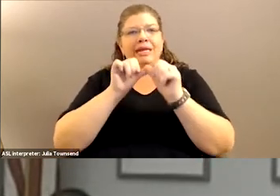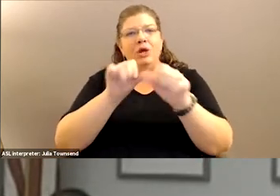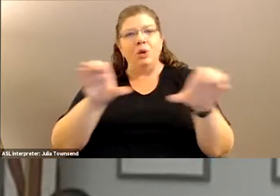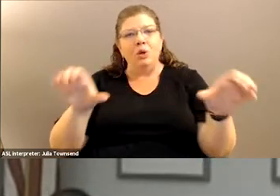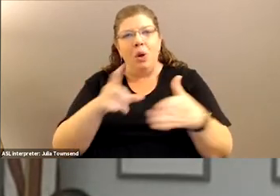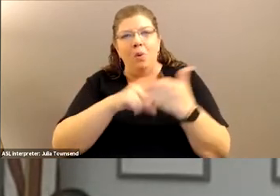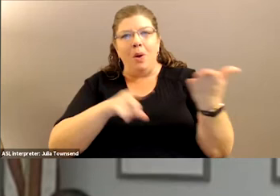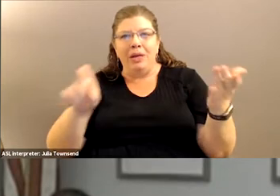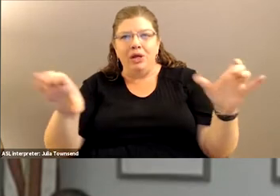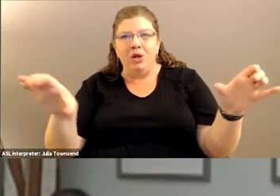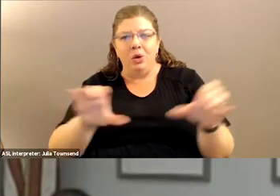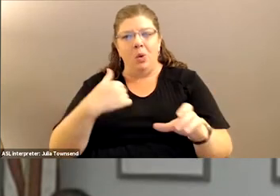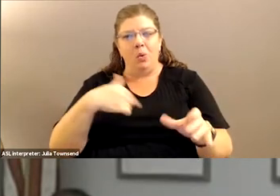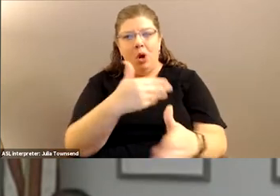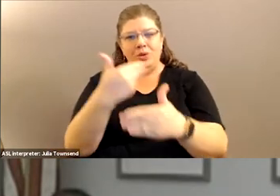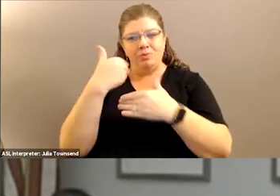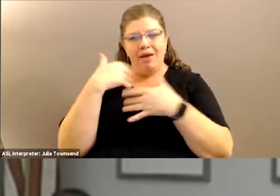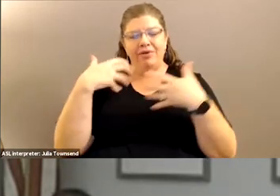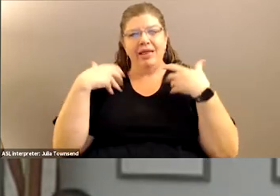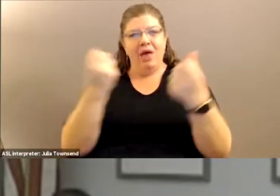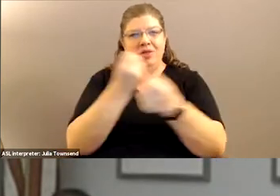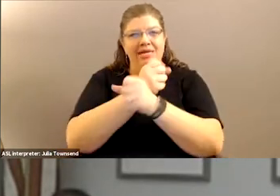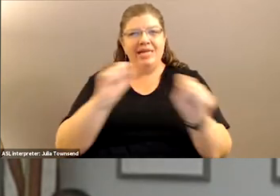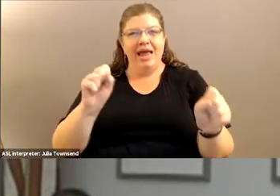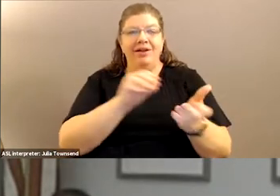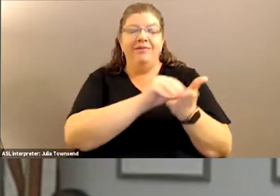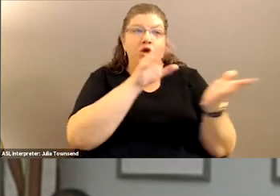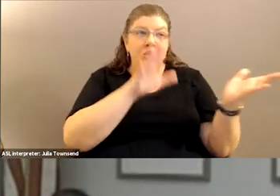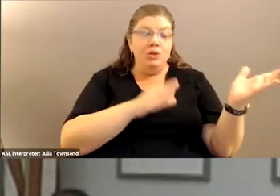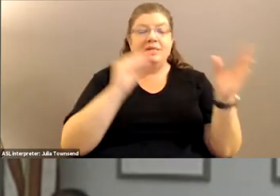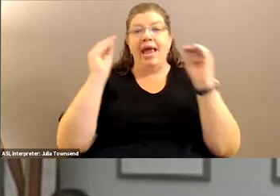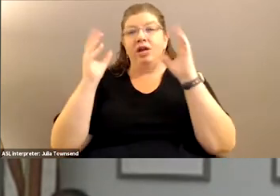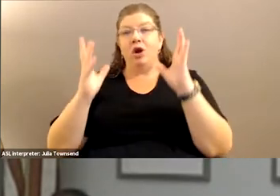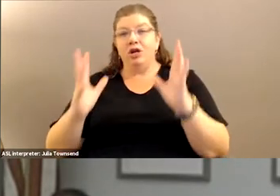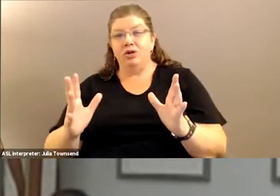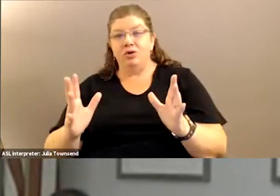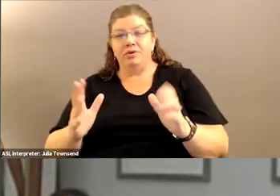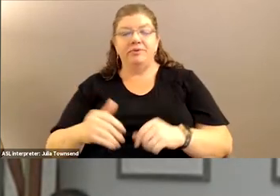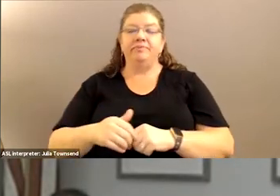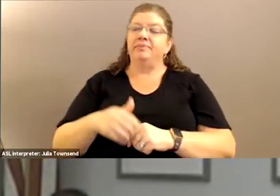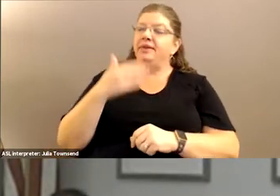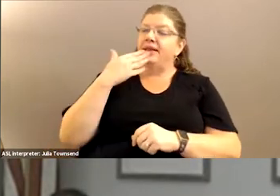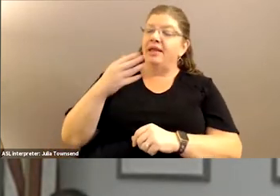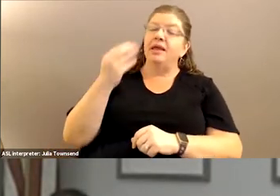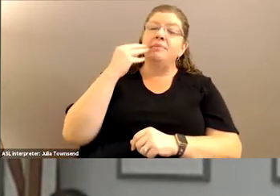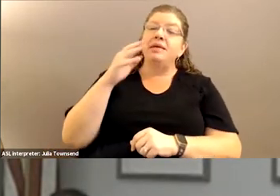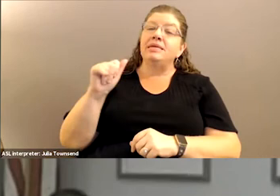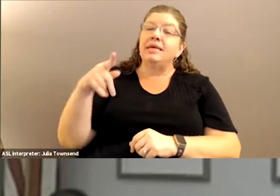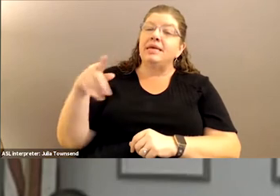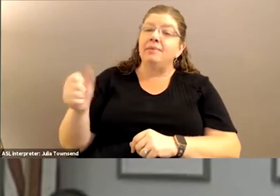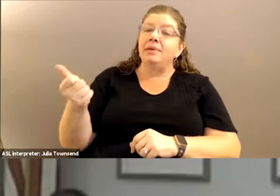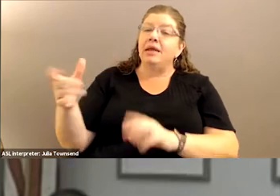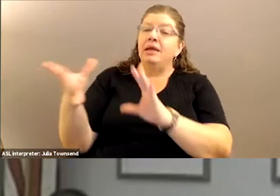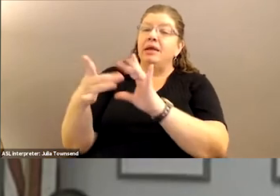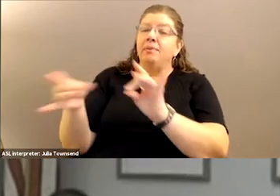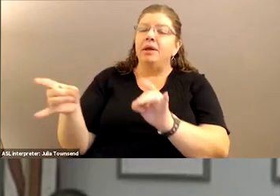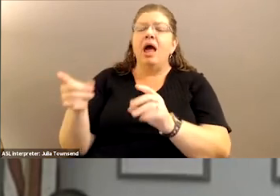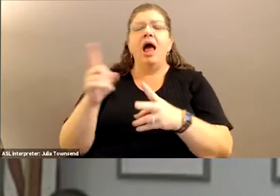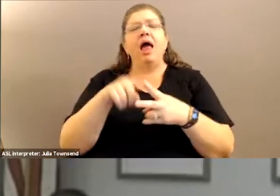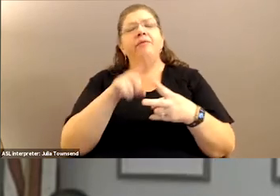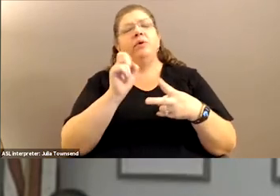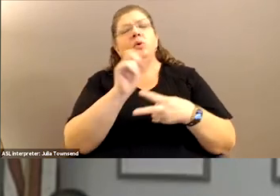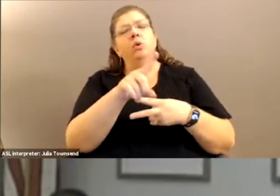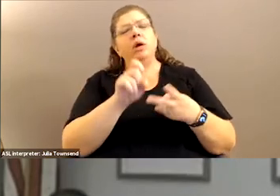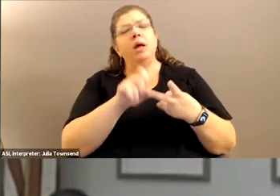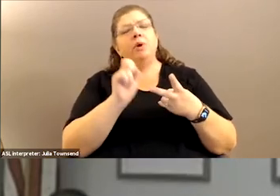do because we are responsible for the health and safety of our students and teachers thanks miss capps do you have a comment yeah i have a couple questions so